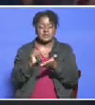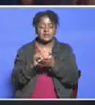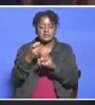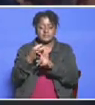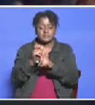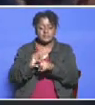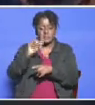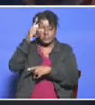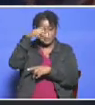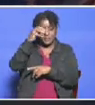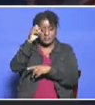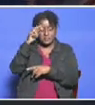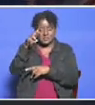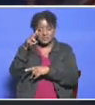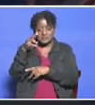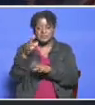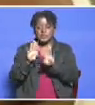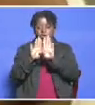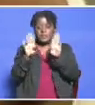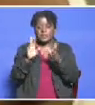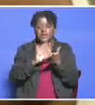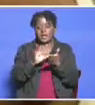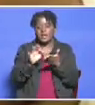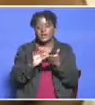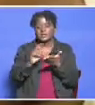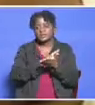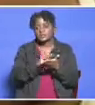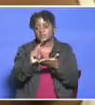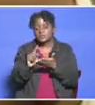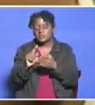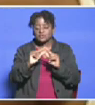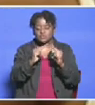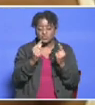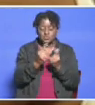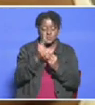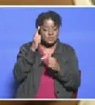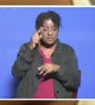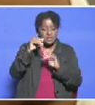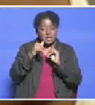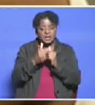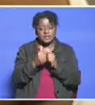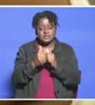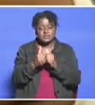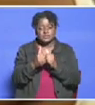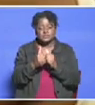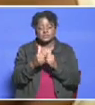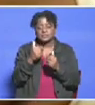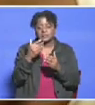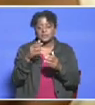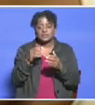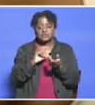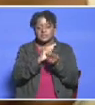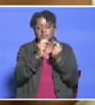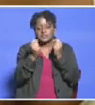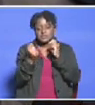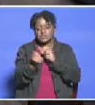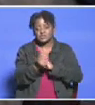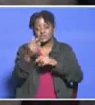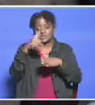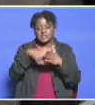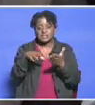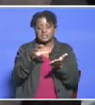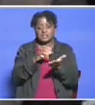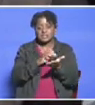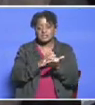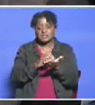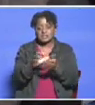today as he opened Accountants Week. The group is looking at how to effectively transition in a digital environment, staying current on